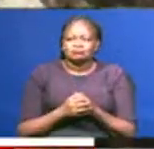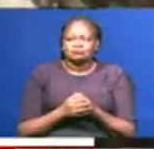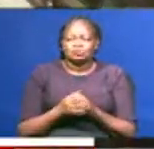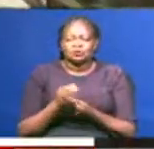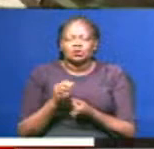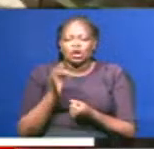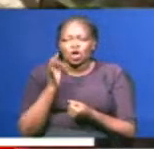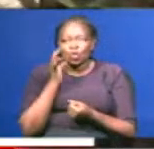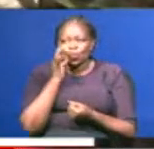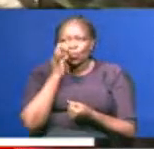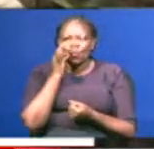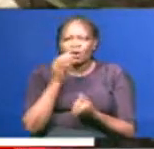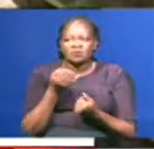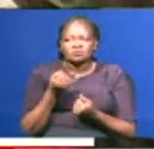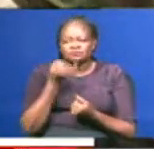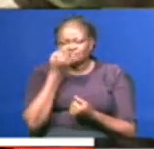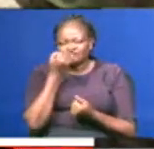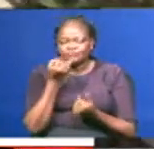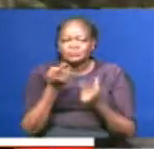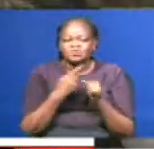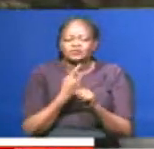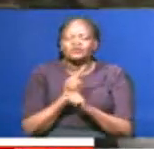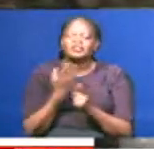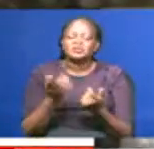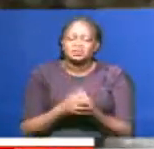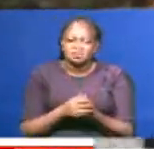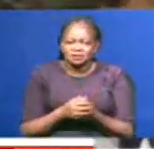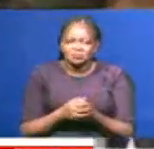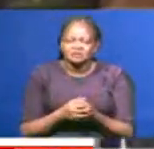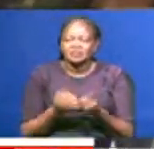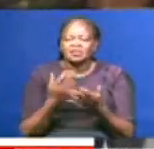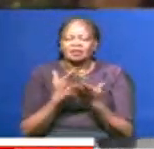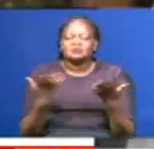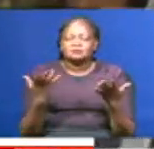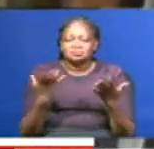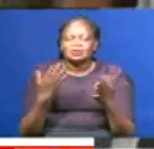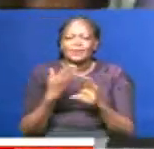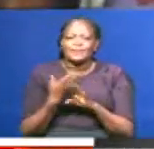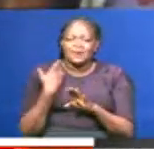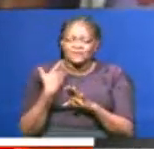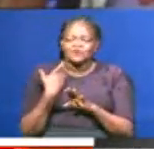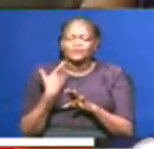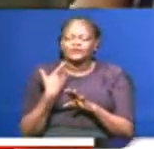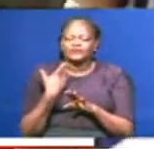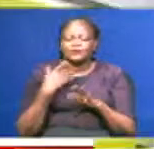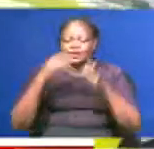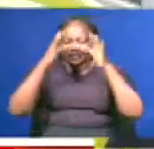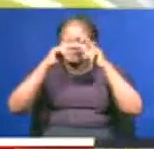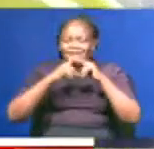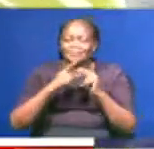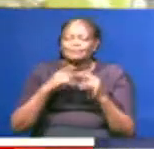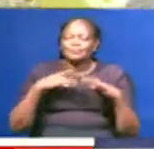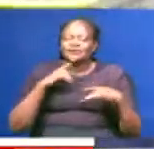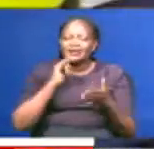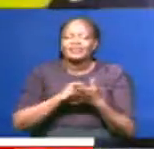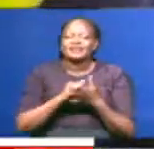ethanol, several boxes of alcohol and crude weapons. Before the initiative began, residents say increased insecurity saw